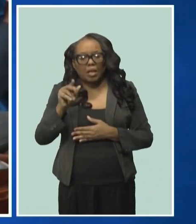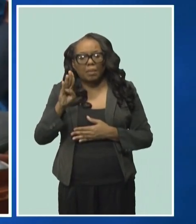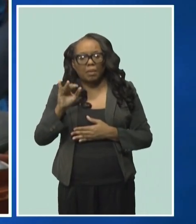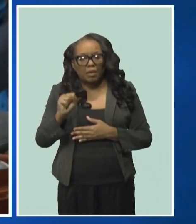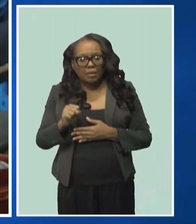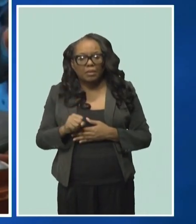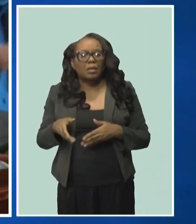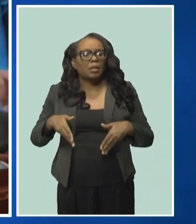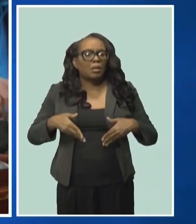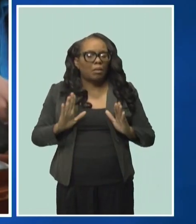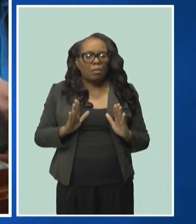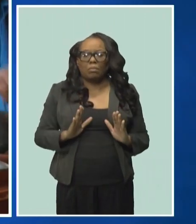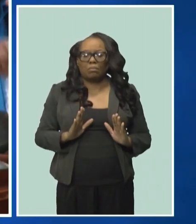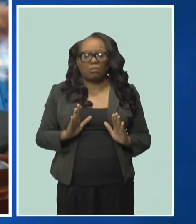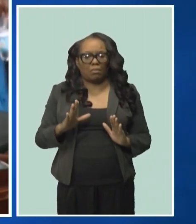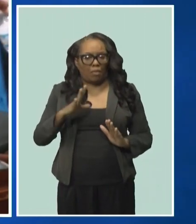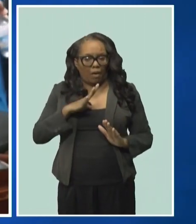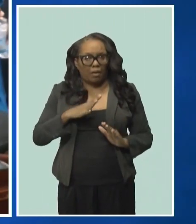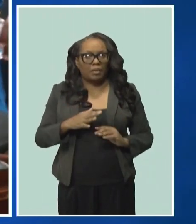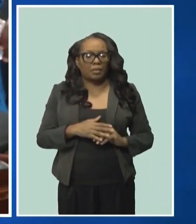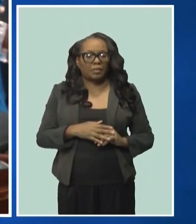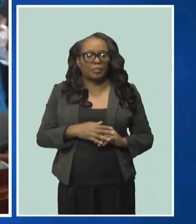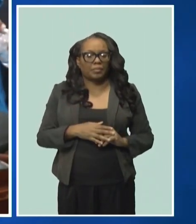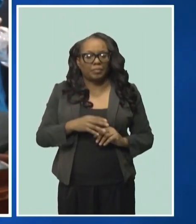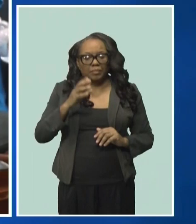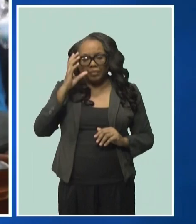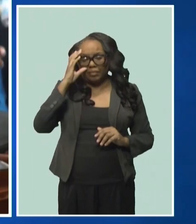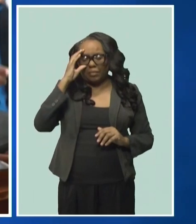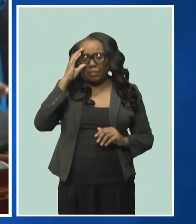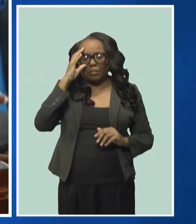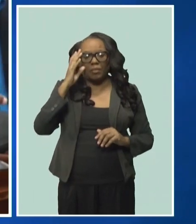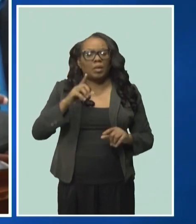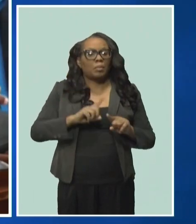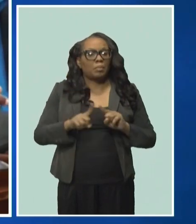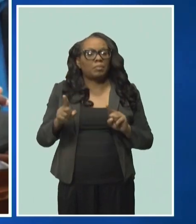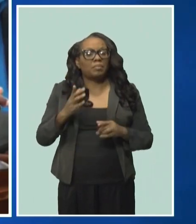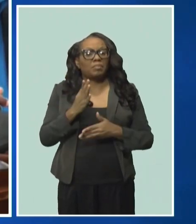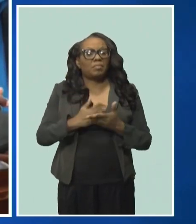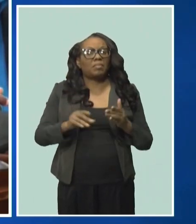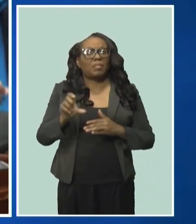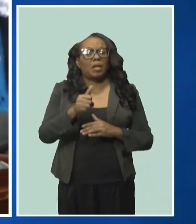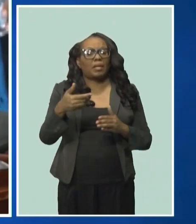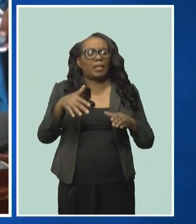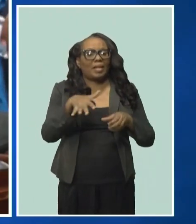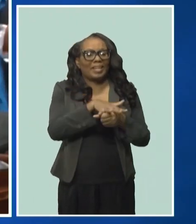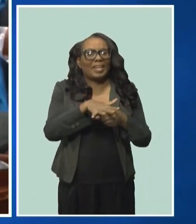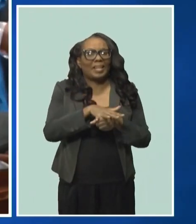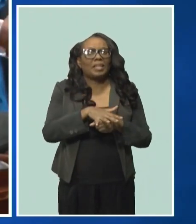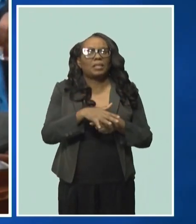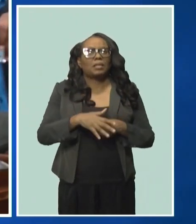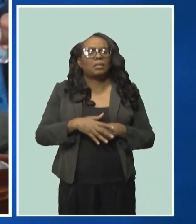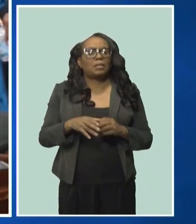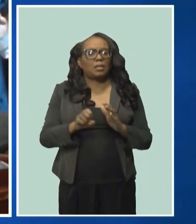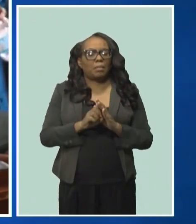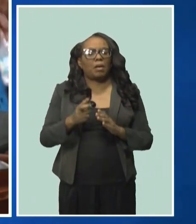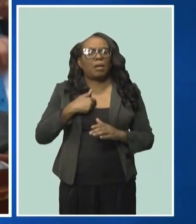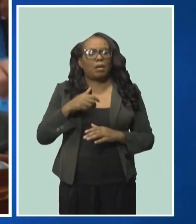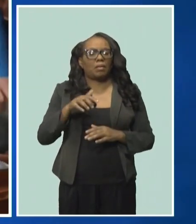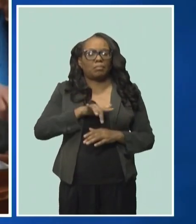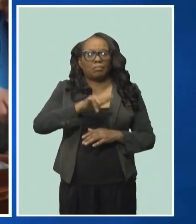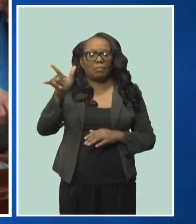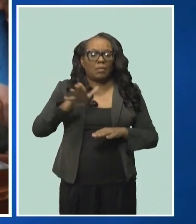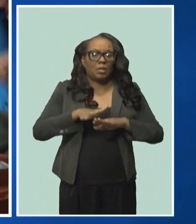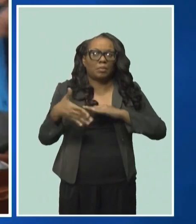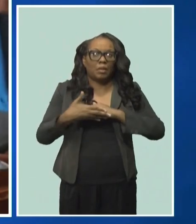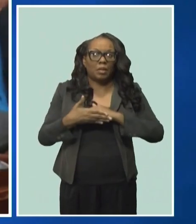place. Yes. Whereas they have imposed restrictions on other jurisdictions. And when I visited Jamaica to look at what they